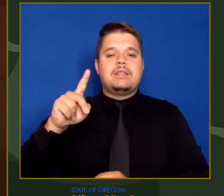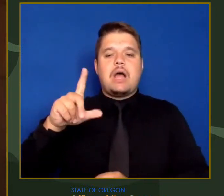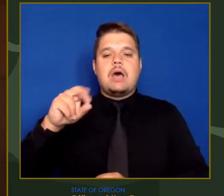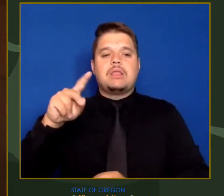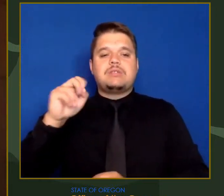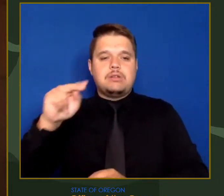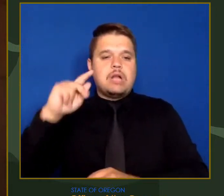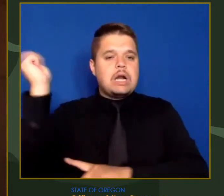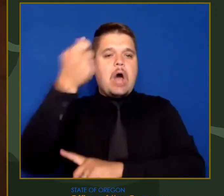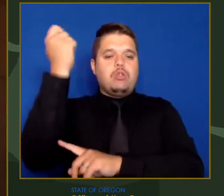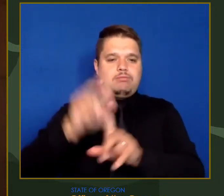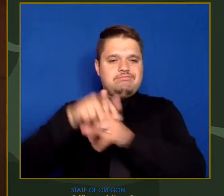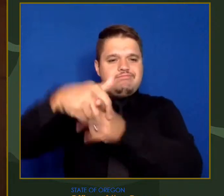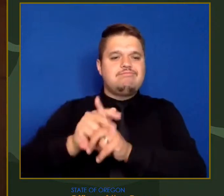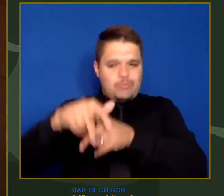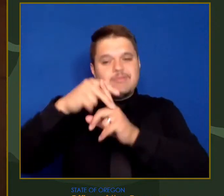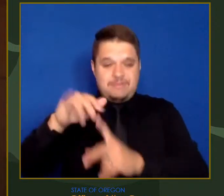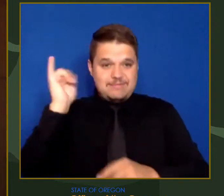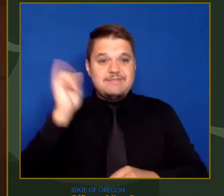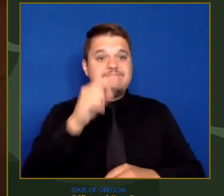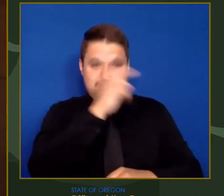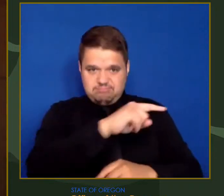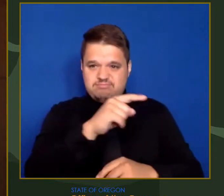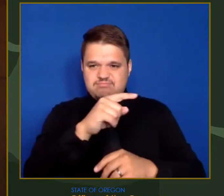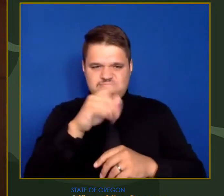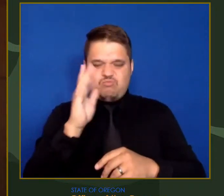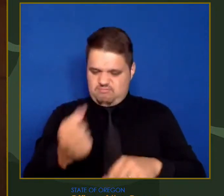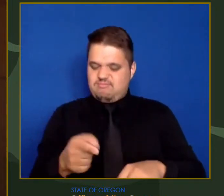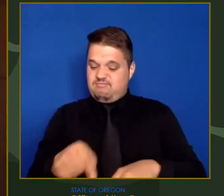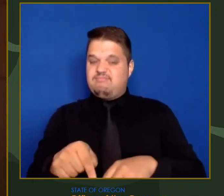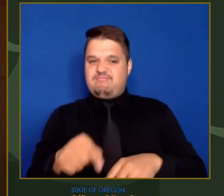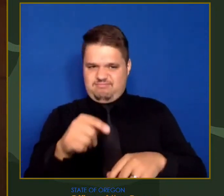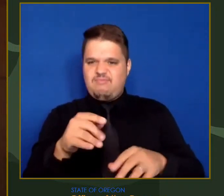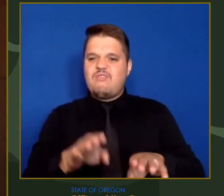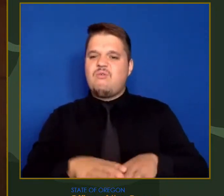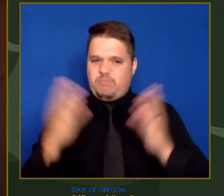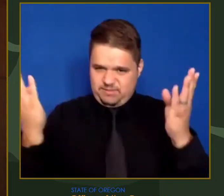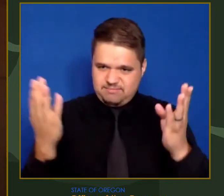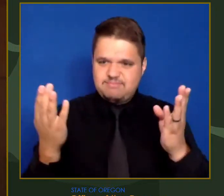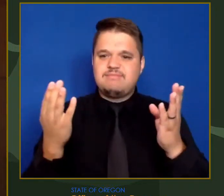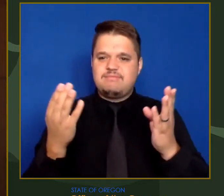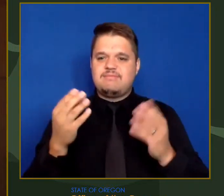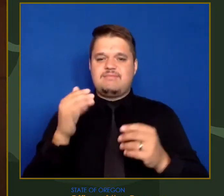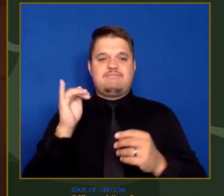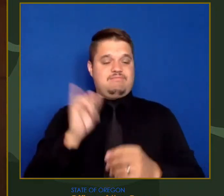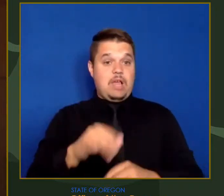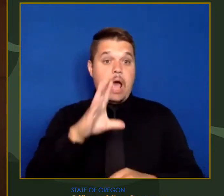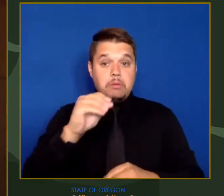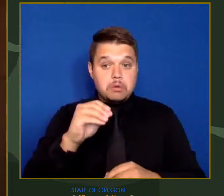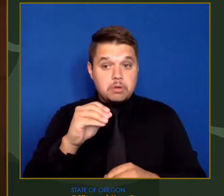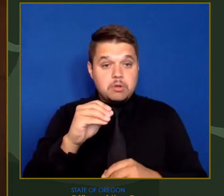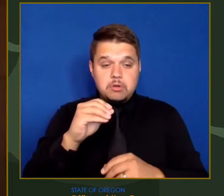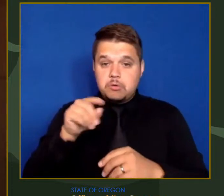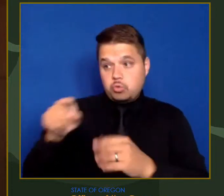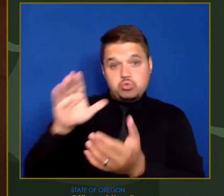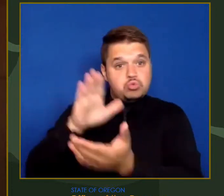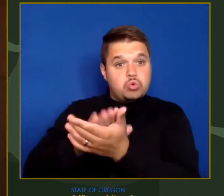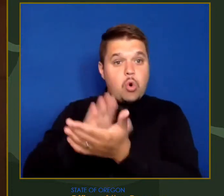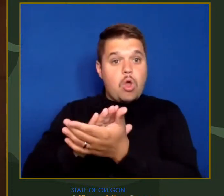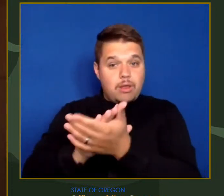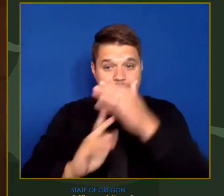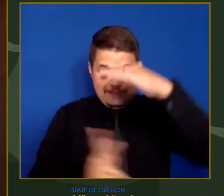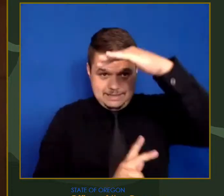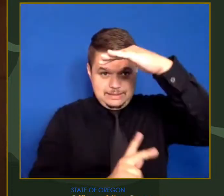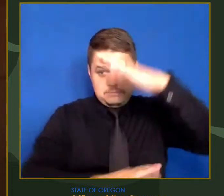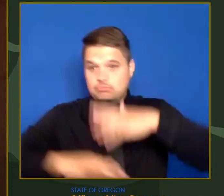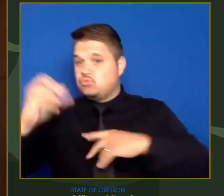through 12 schools will return to full-time in-person instruction in the fall, and that childcare settings